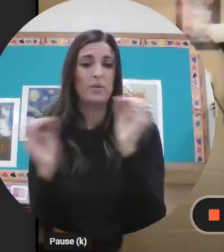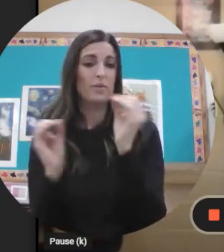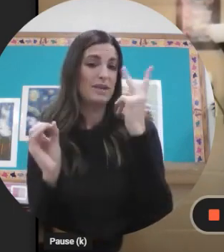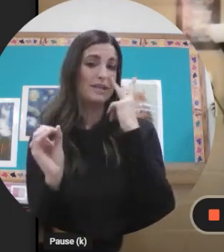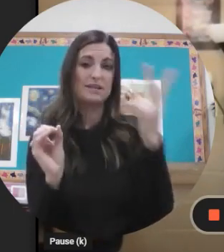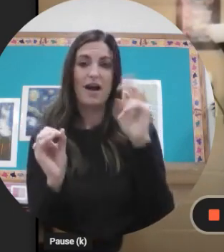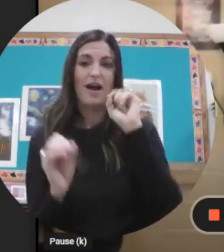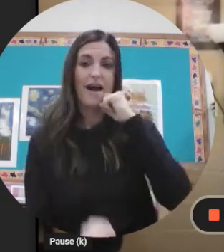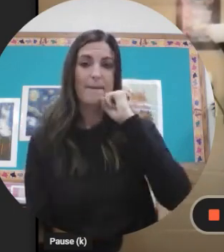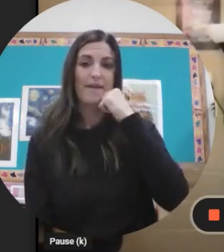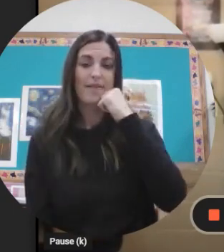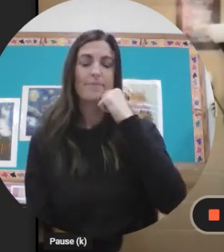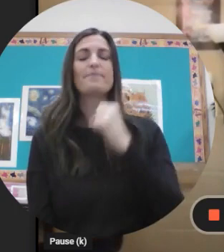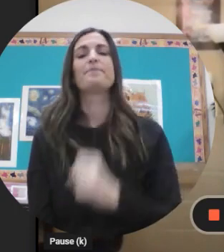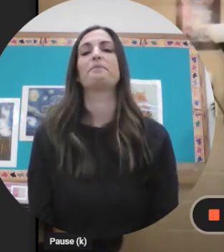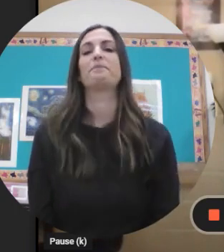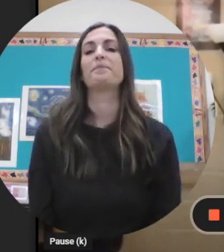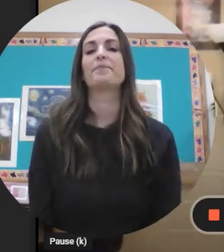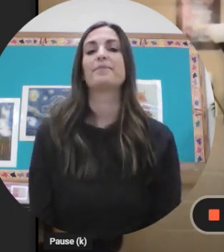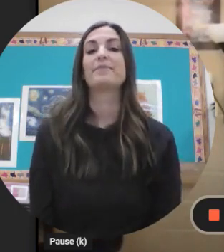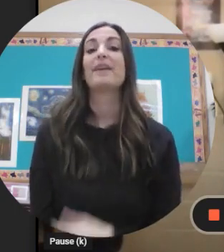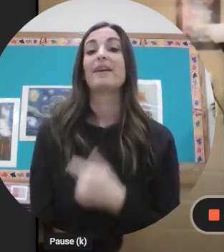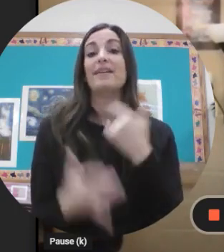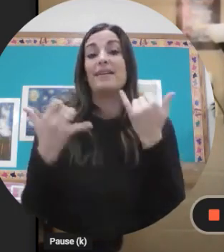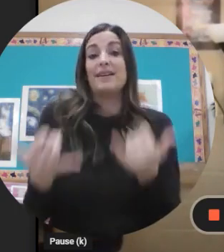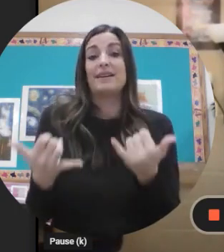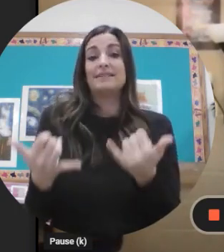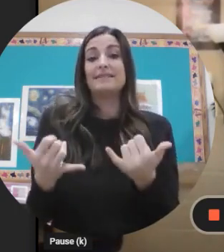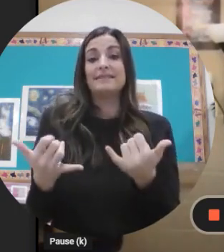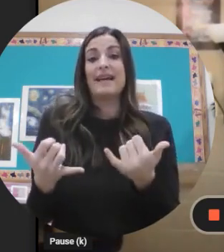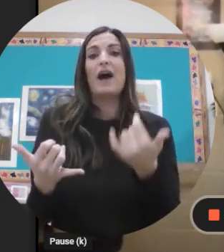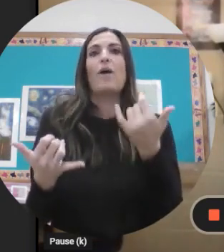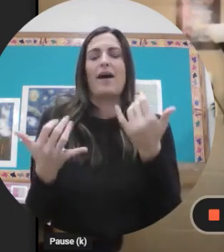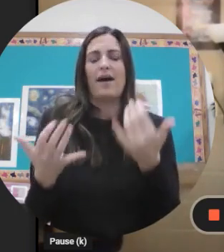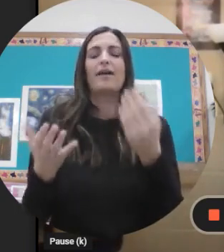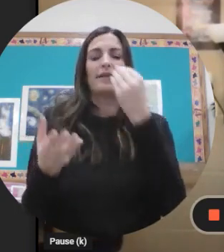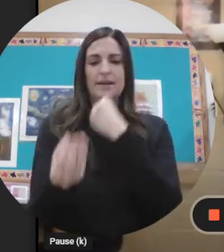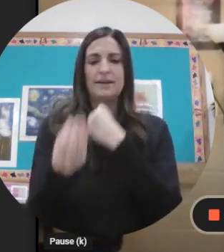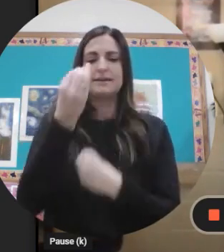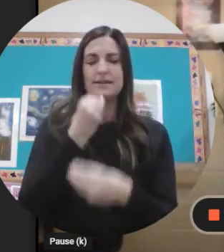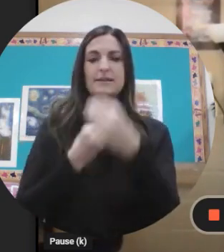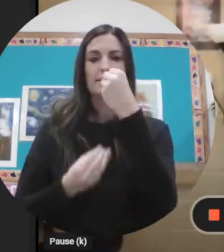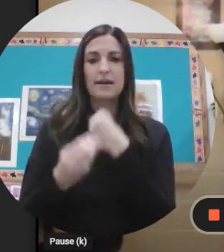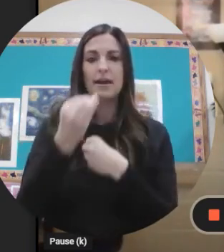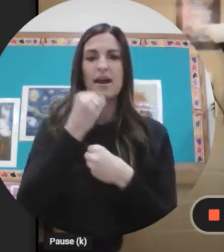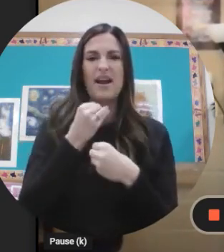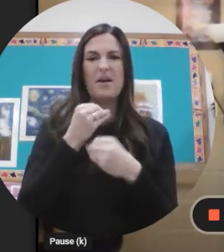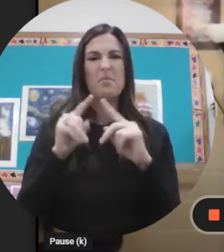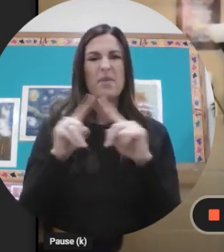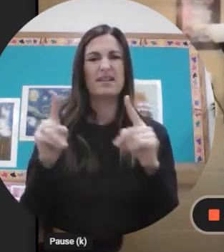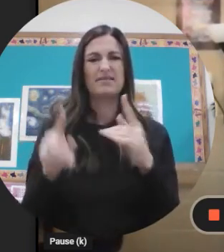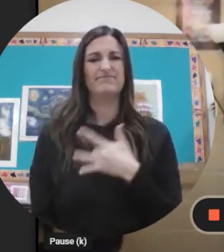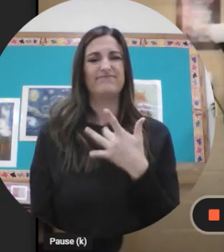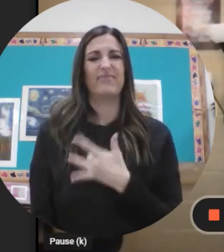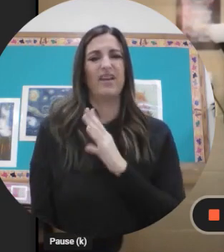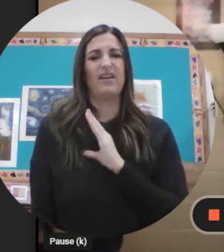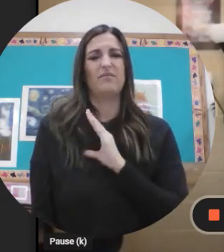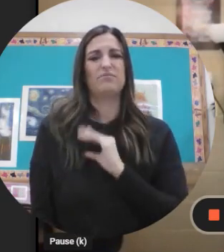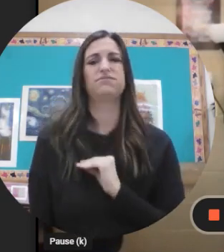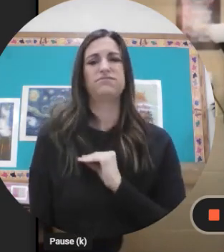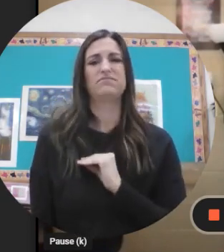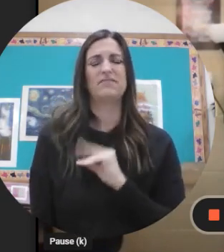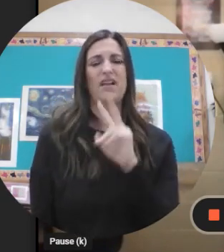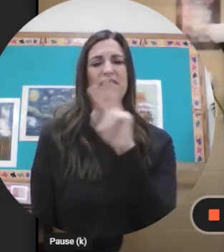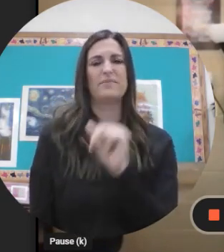over. At least I had something to do now. Eat. But even that's hard when you feel bad. The pizza crust was